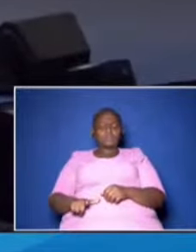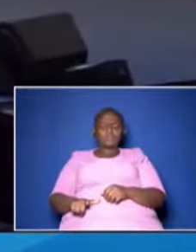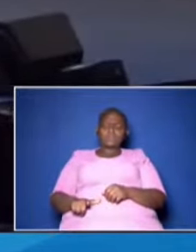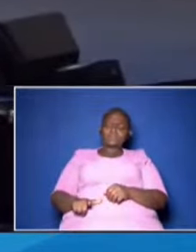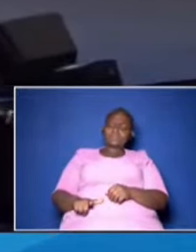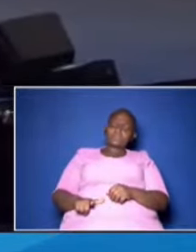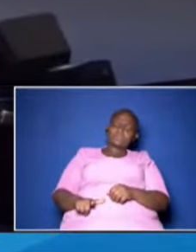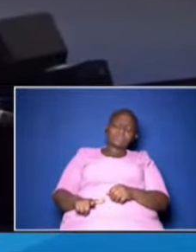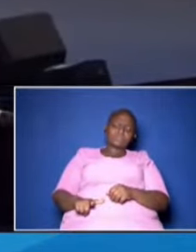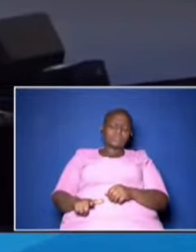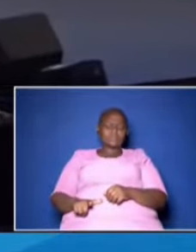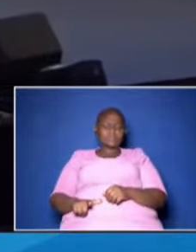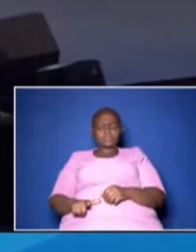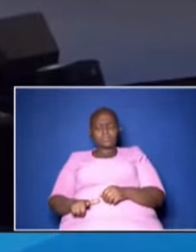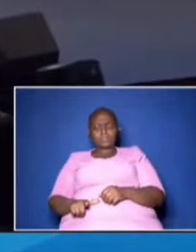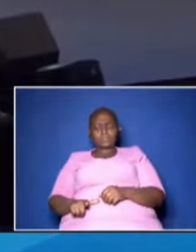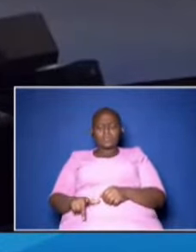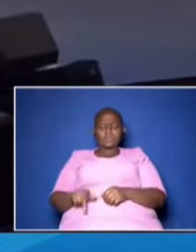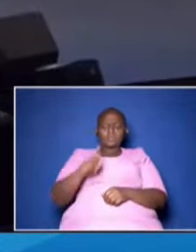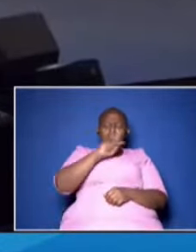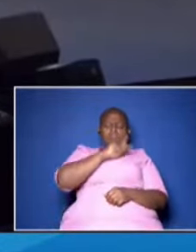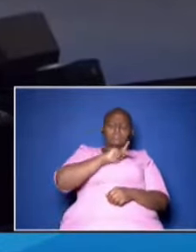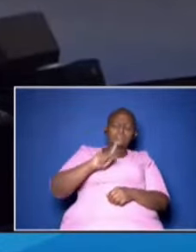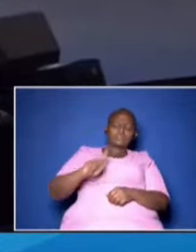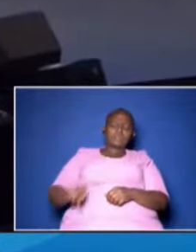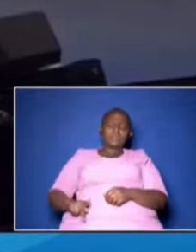Earth Kings and